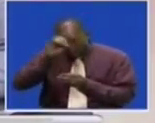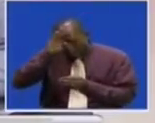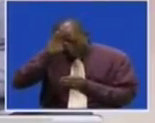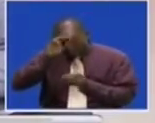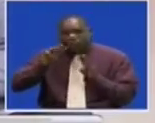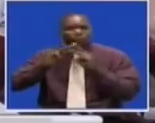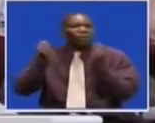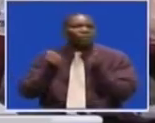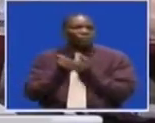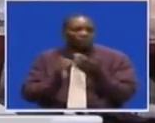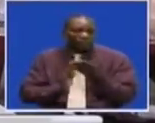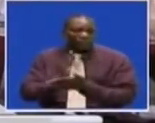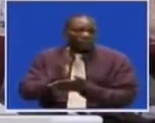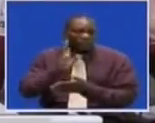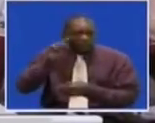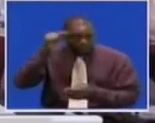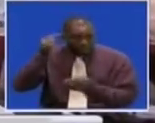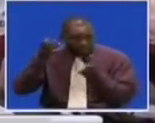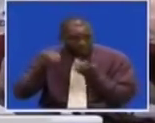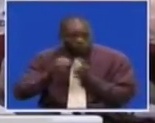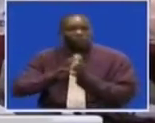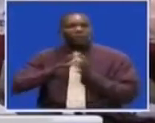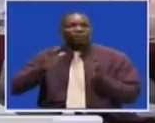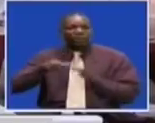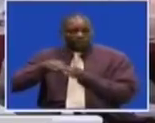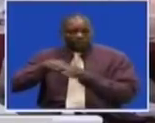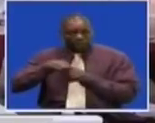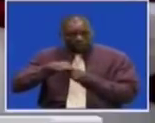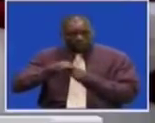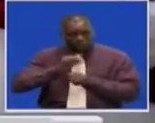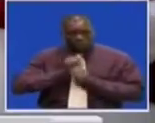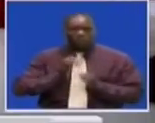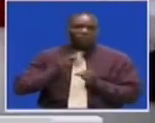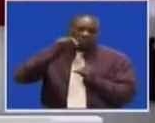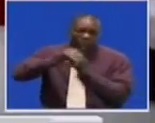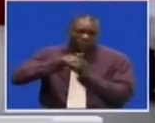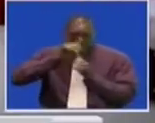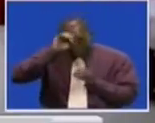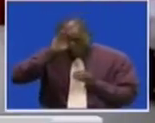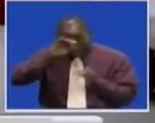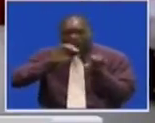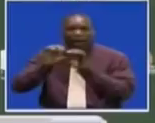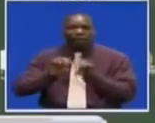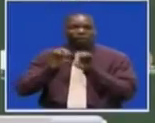is timely, as government wants to increase stakeholder participation in mining activities.